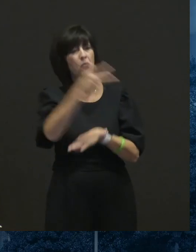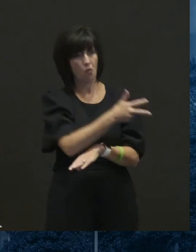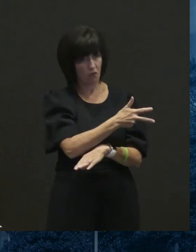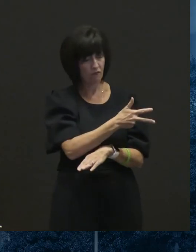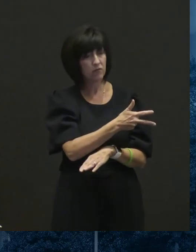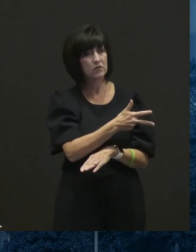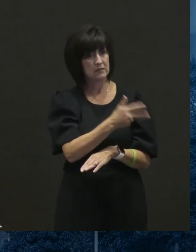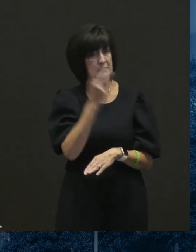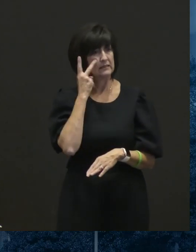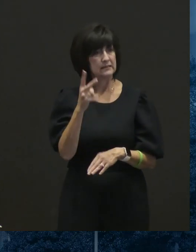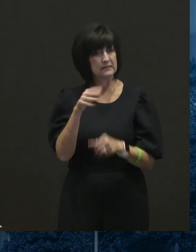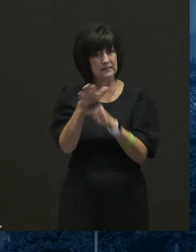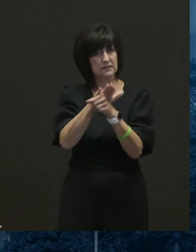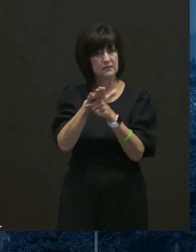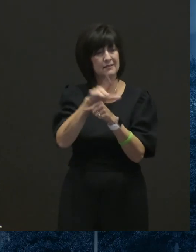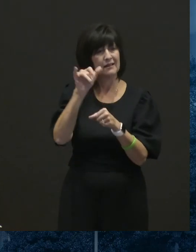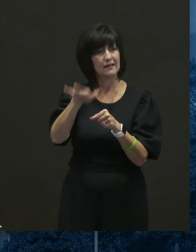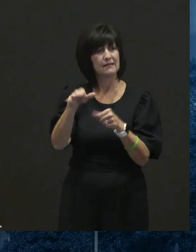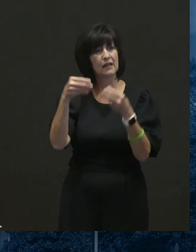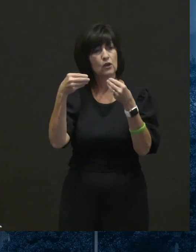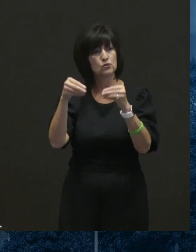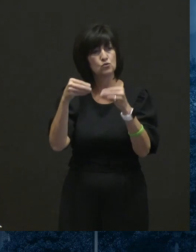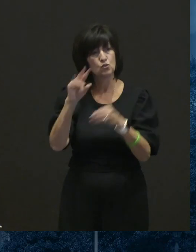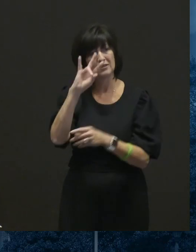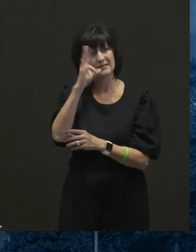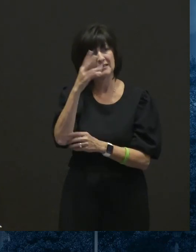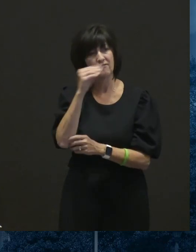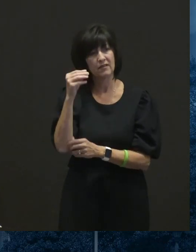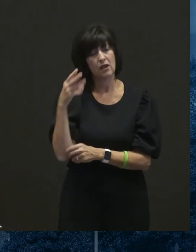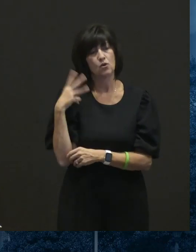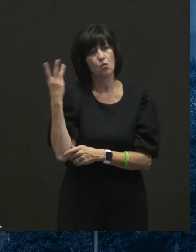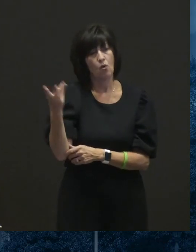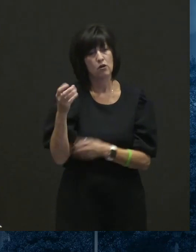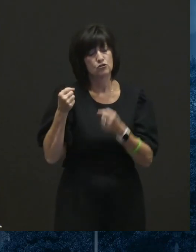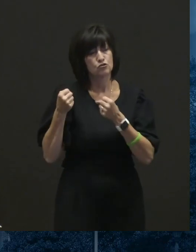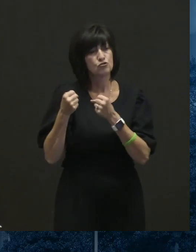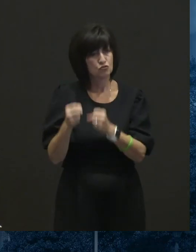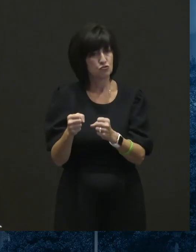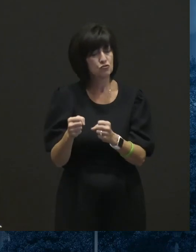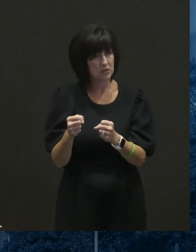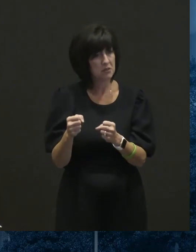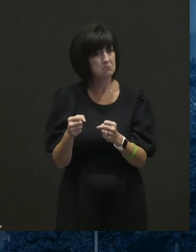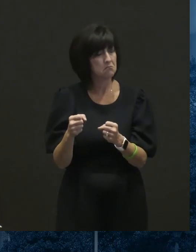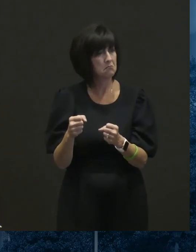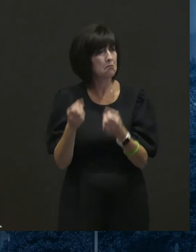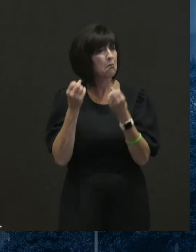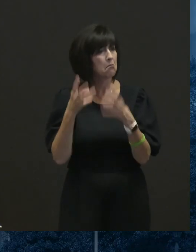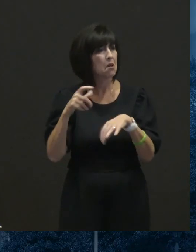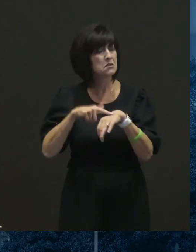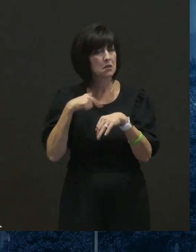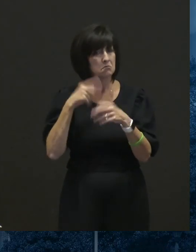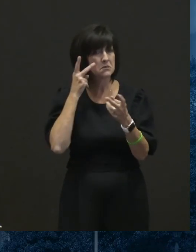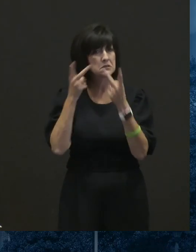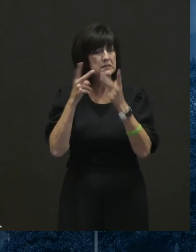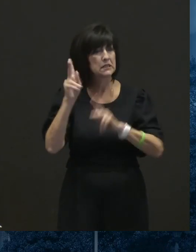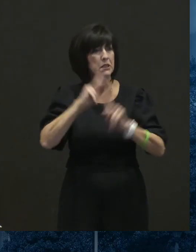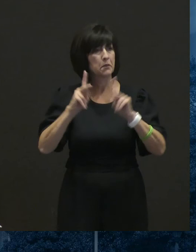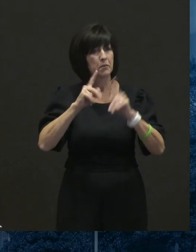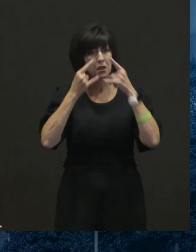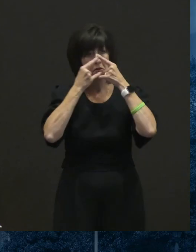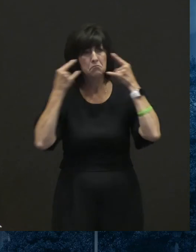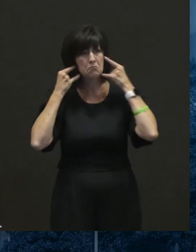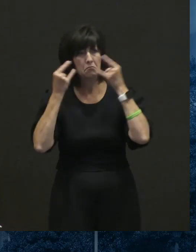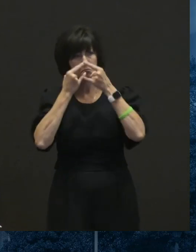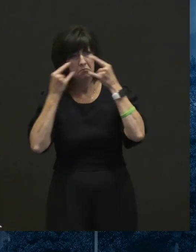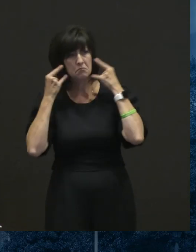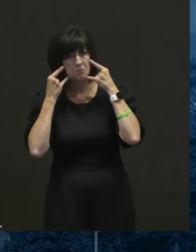there's a convenience store at 7th and Washington. And for a lot of times I would see folks and they'd have masks on. More recently, as I've driven by